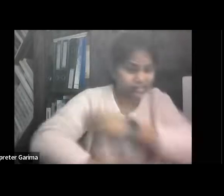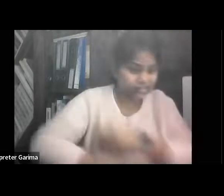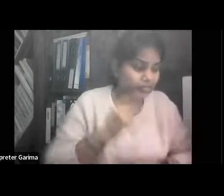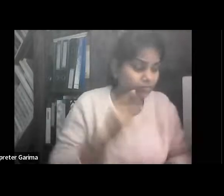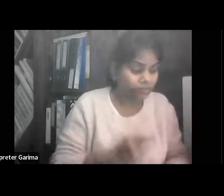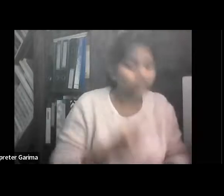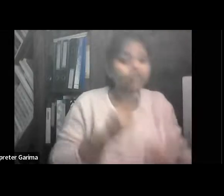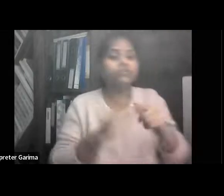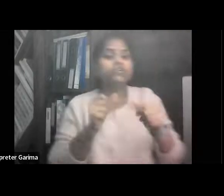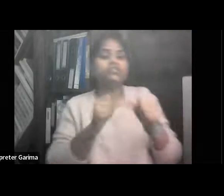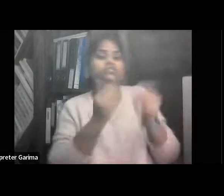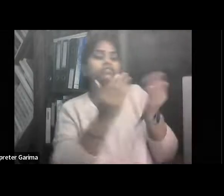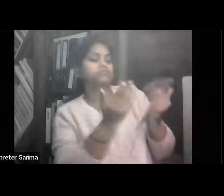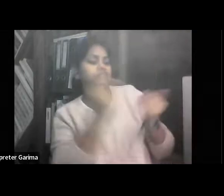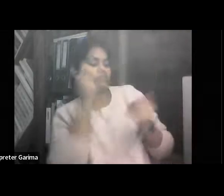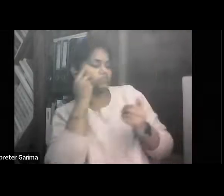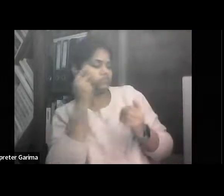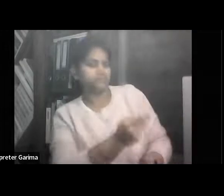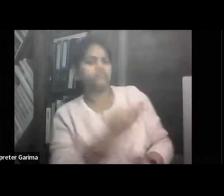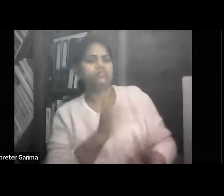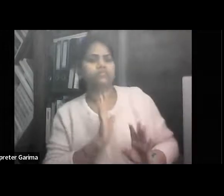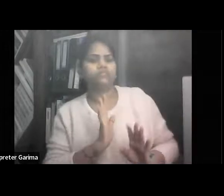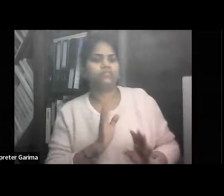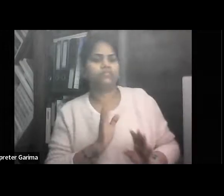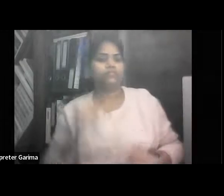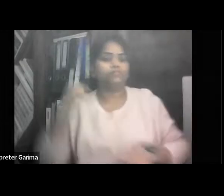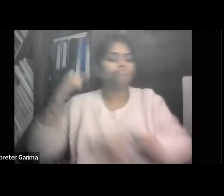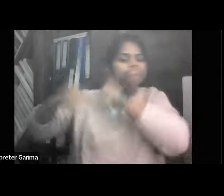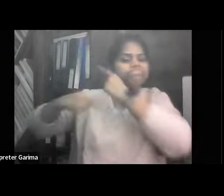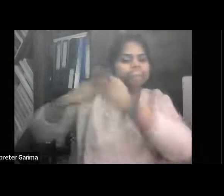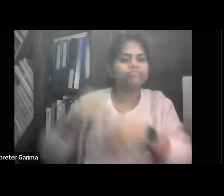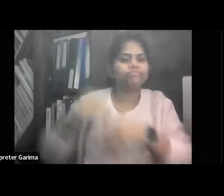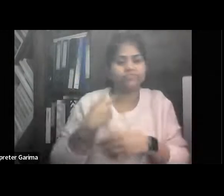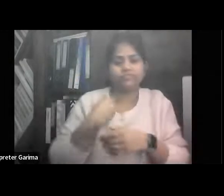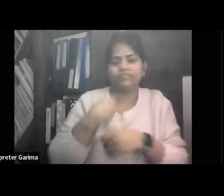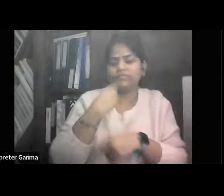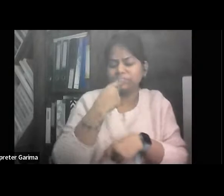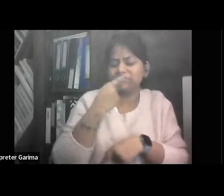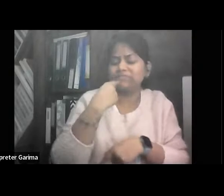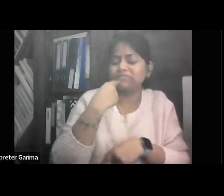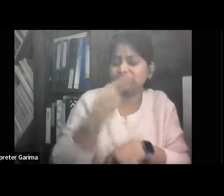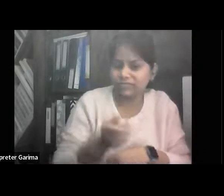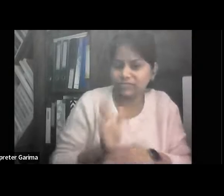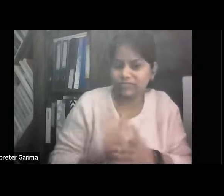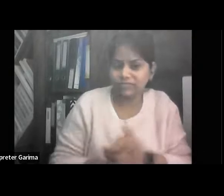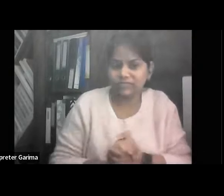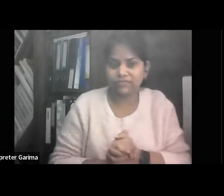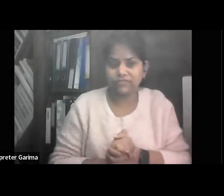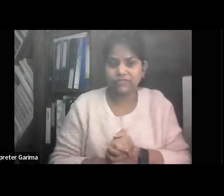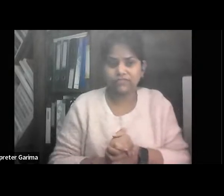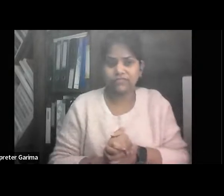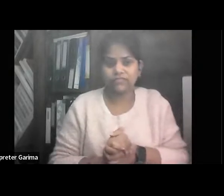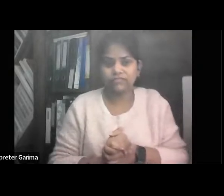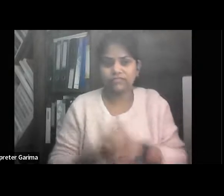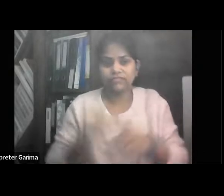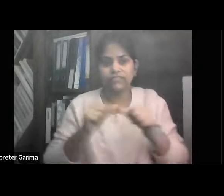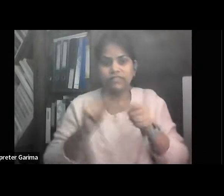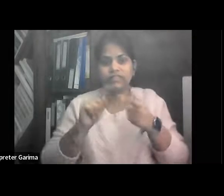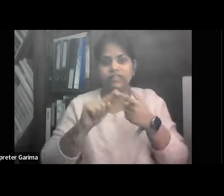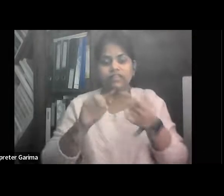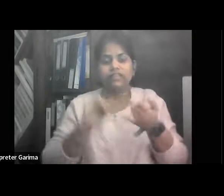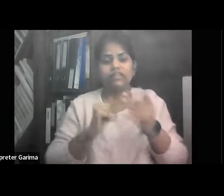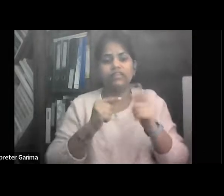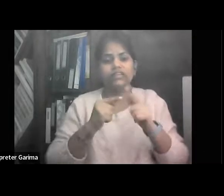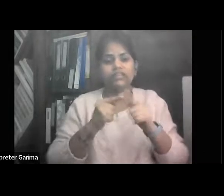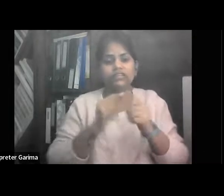but amidst varying degrees of disabilities. And I would like to bring here Arthur Quayson's aesthetic nervousness, and I